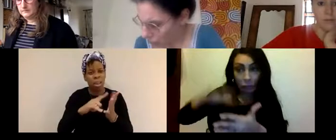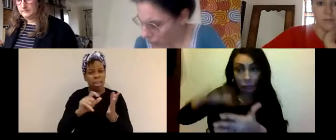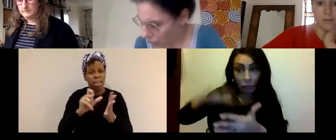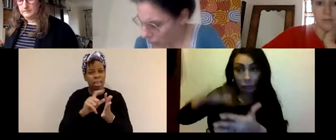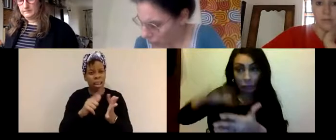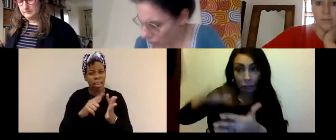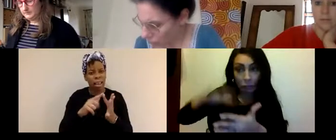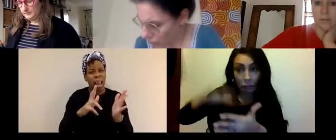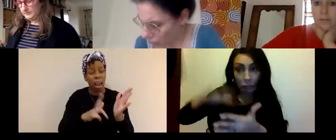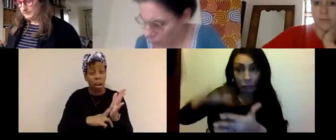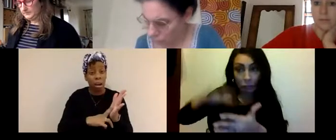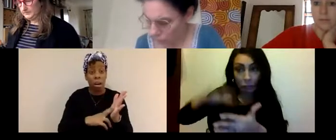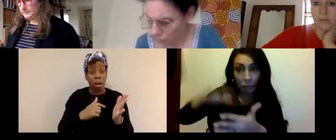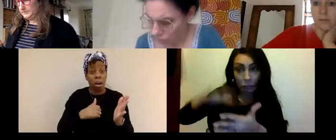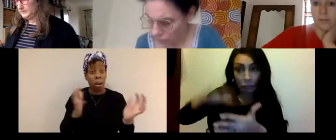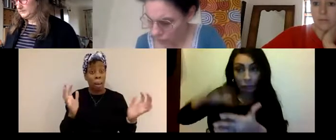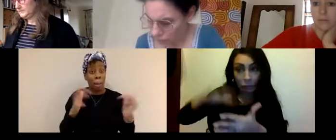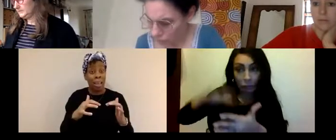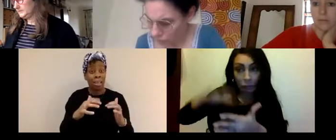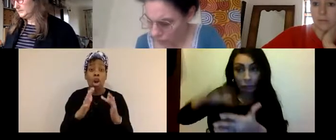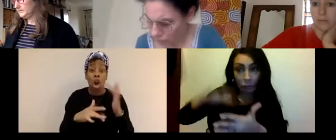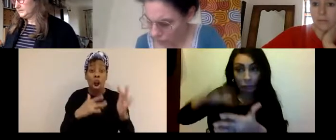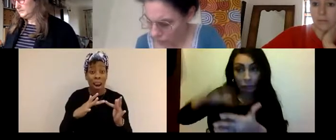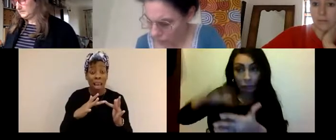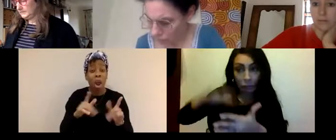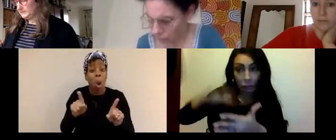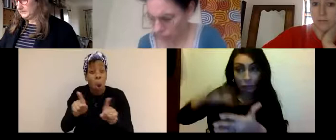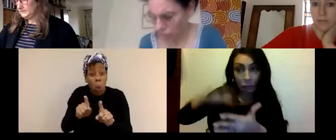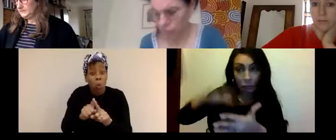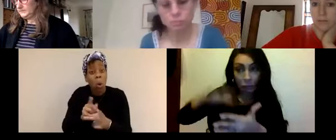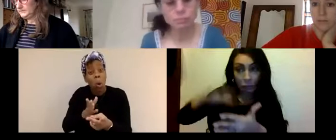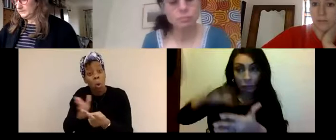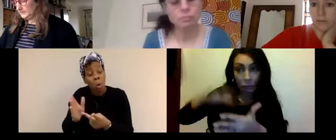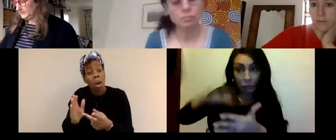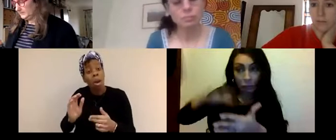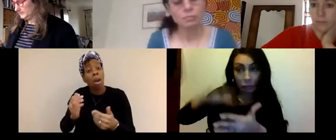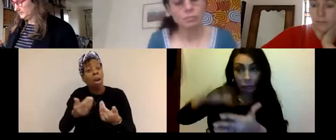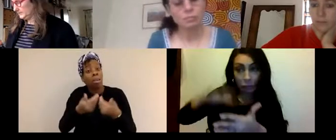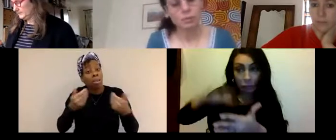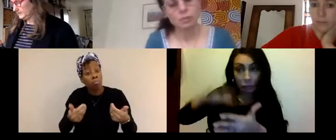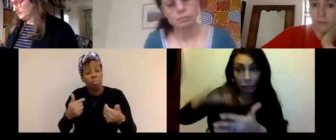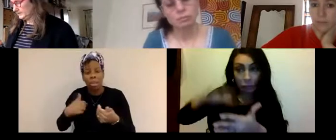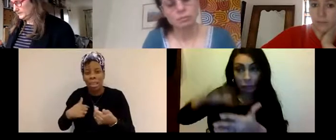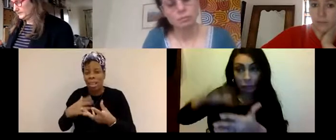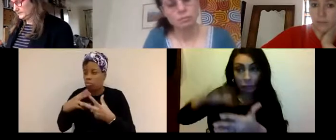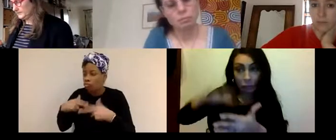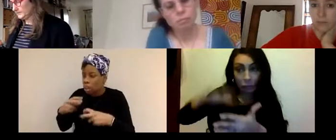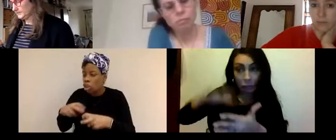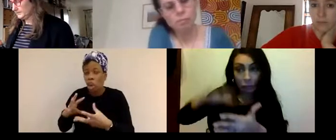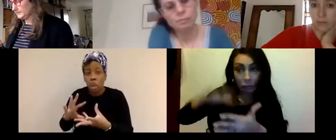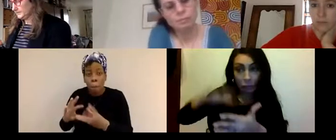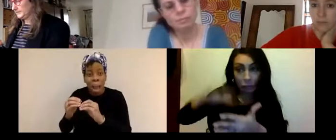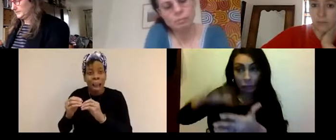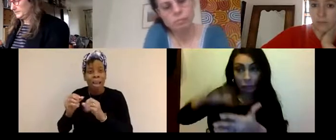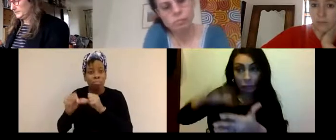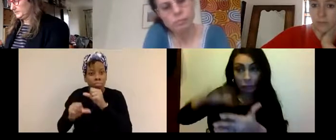there's the meeting online, and then there's the work that needs to happen outside of those sessions. So research or making or